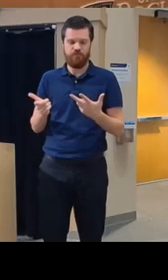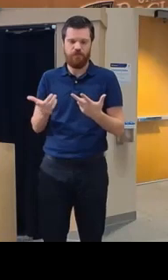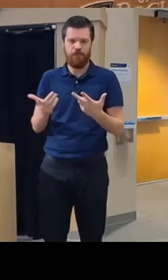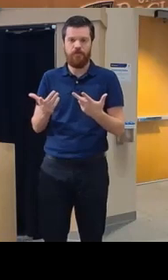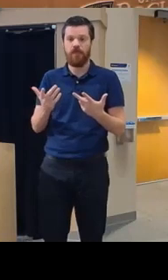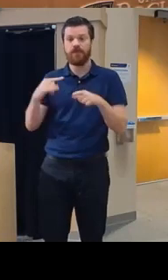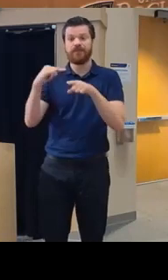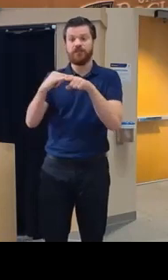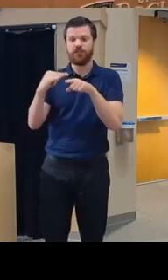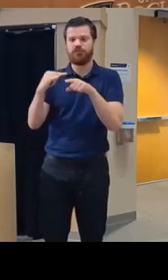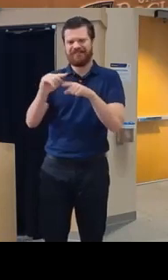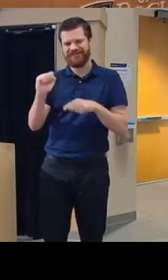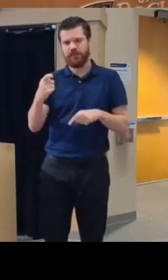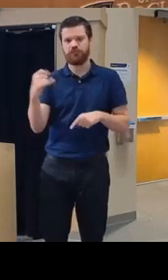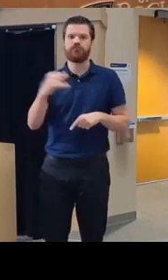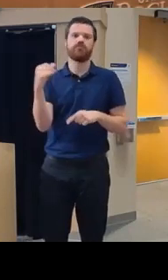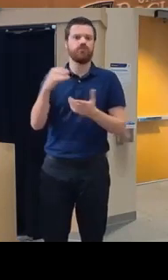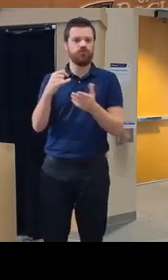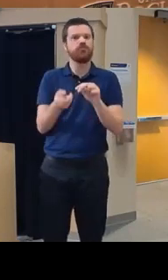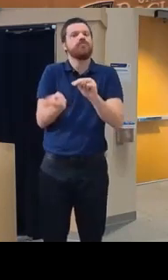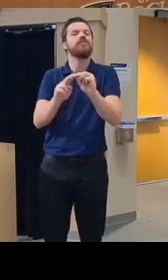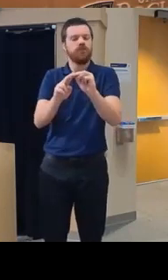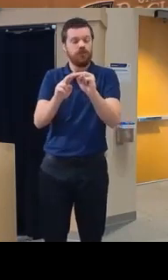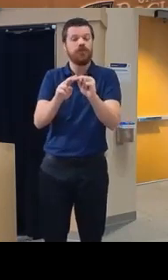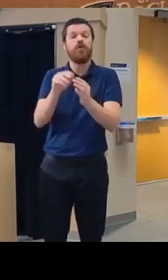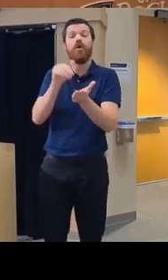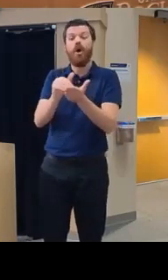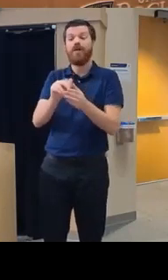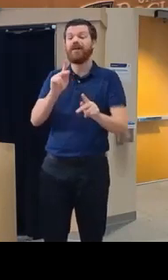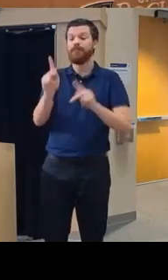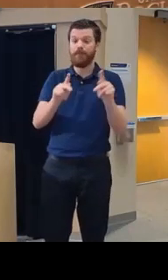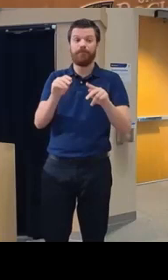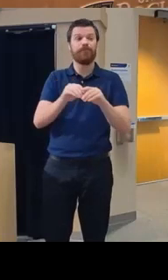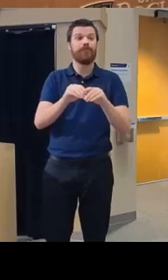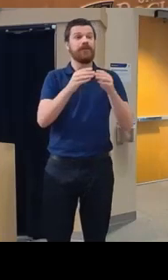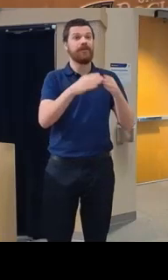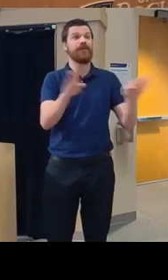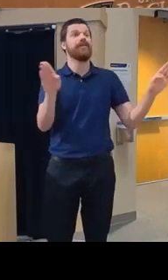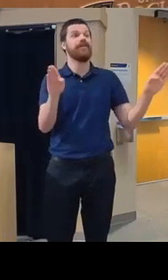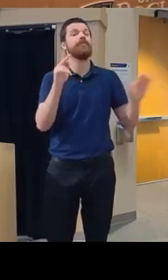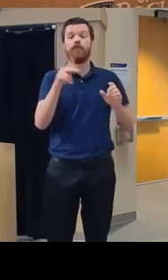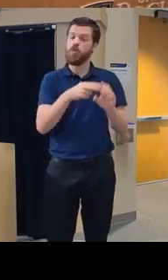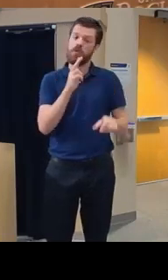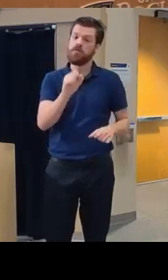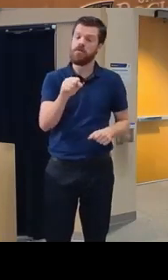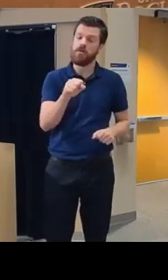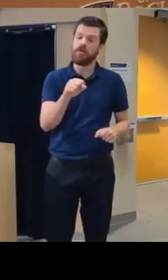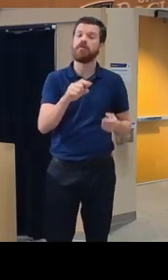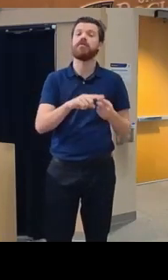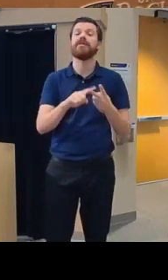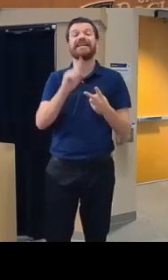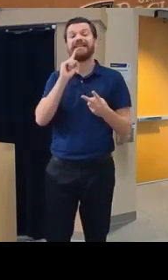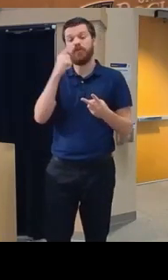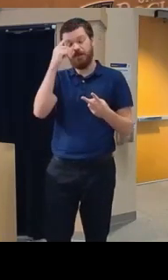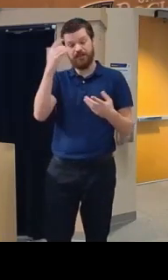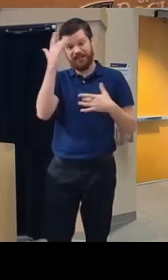of cigarettes are taxed very highly. So like a lot of people, obviously in the overall population have quit. A lot of people also with serious mental